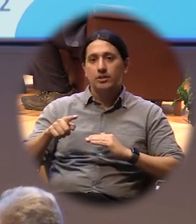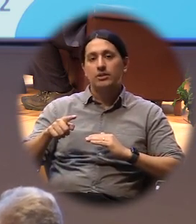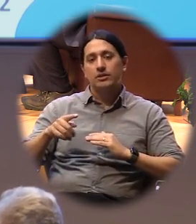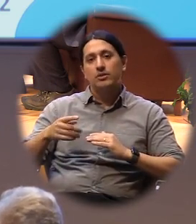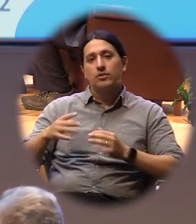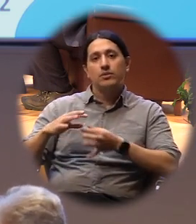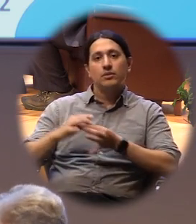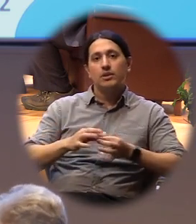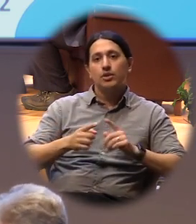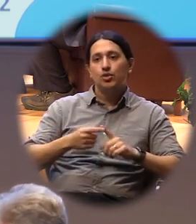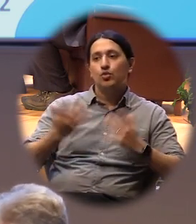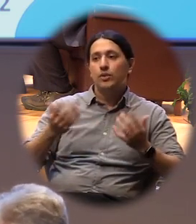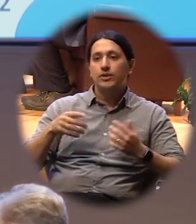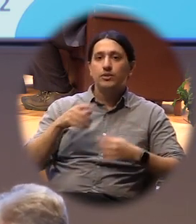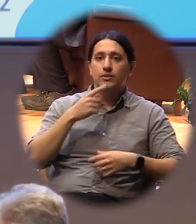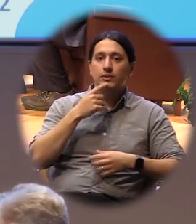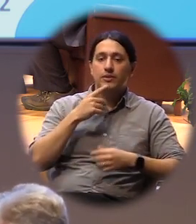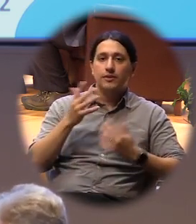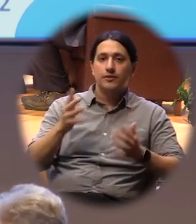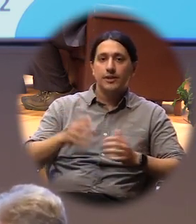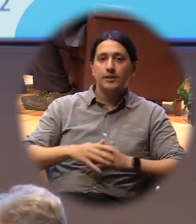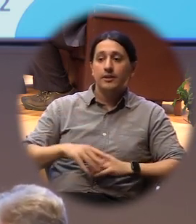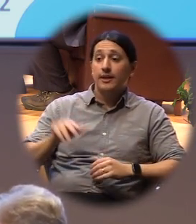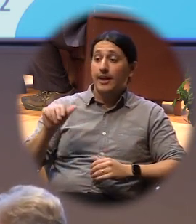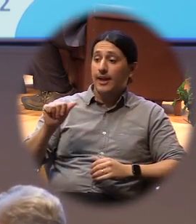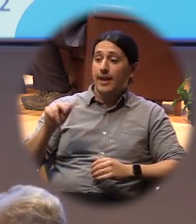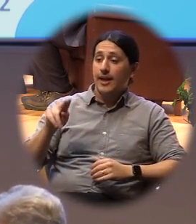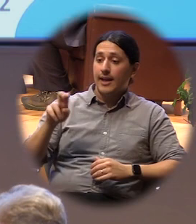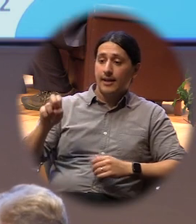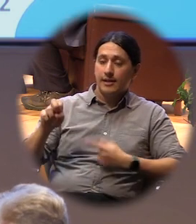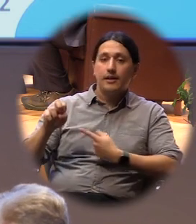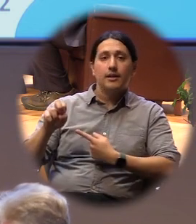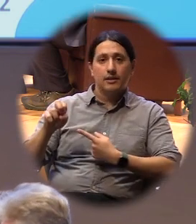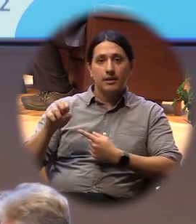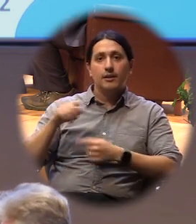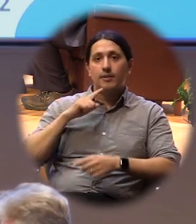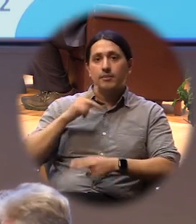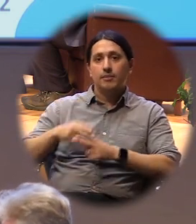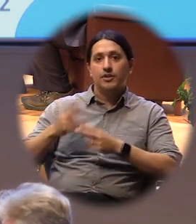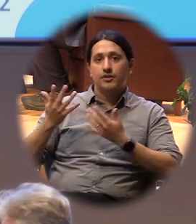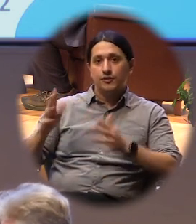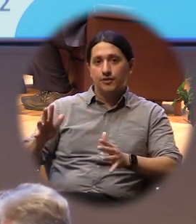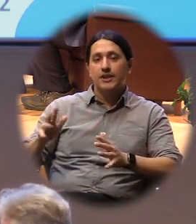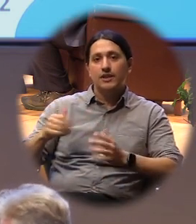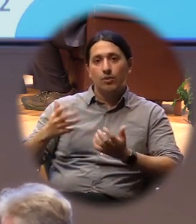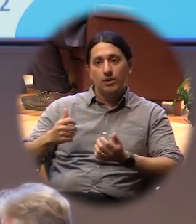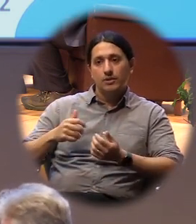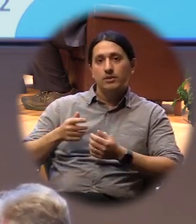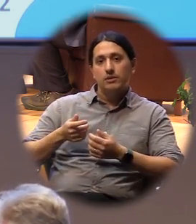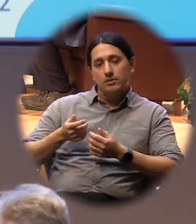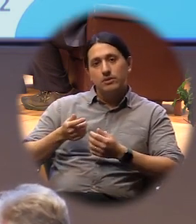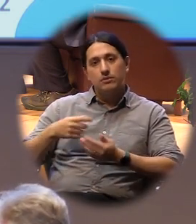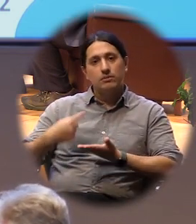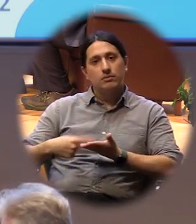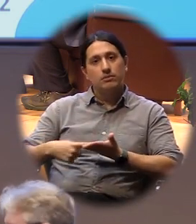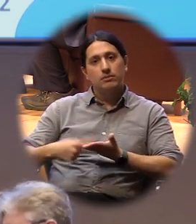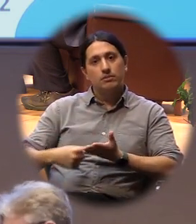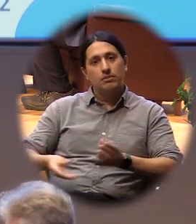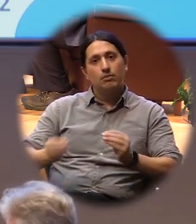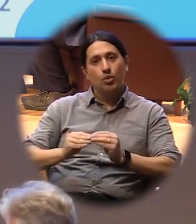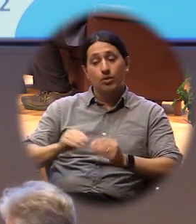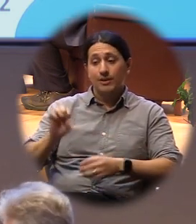something Ann said at the beginning um that it would be love to I'd love to delve into a little bit more deeply is you know sex is complicated